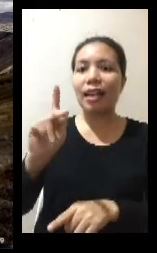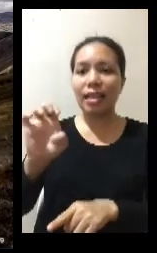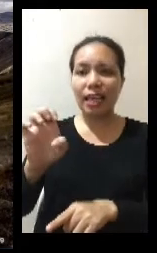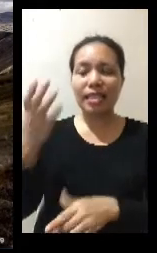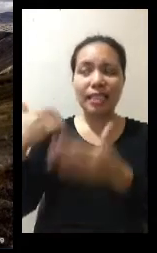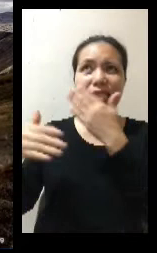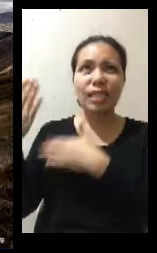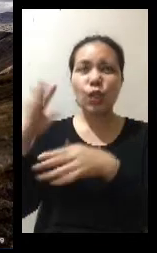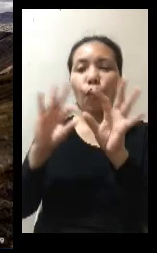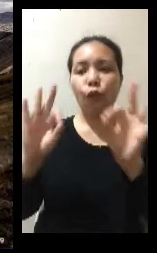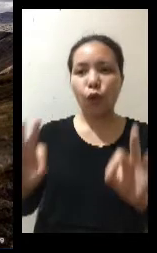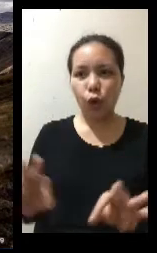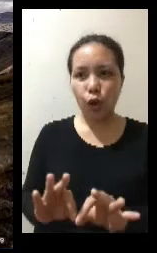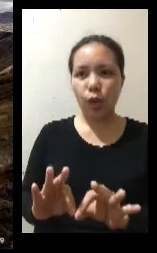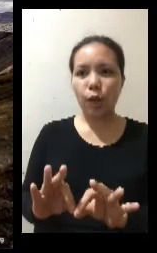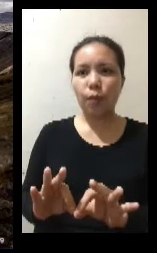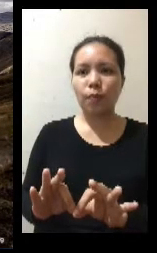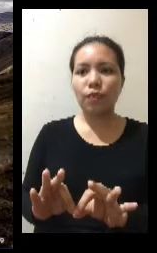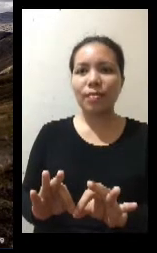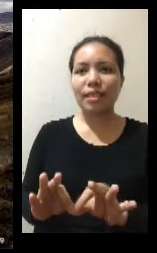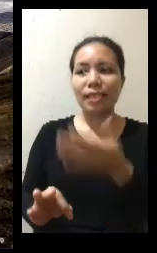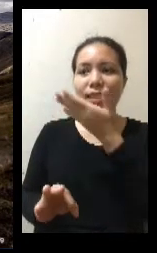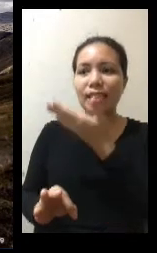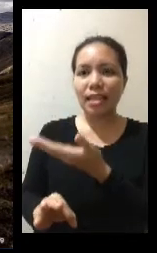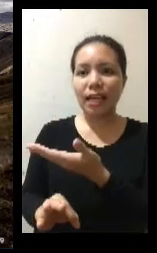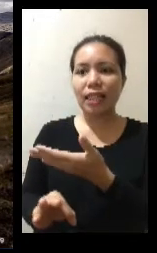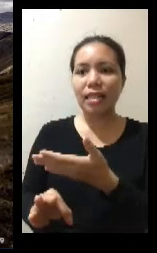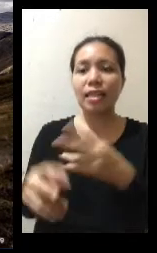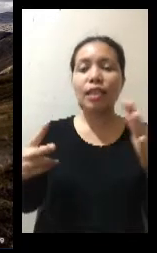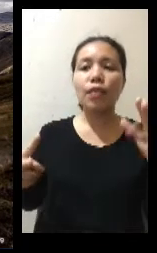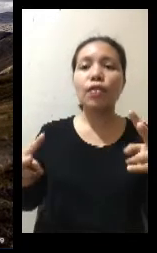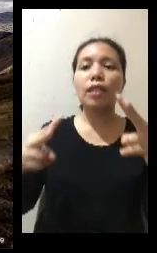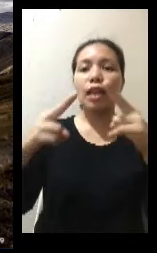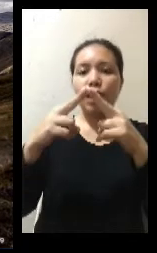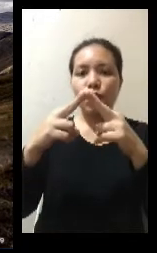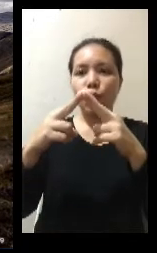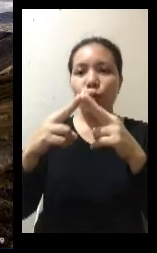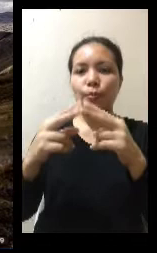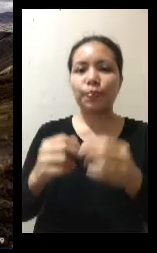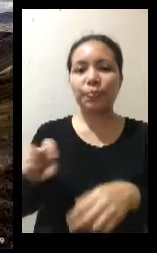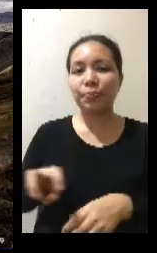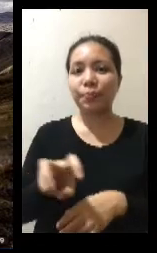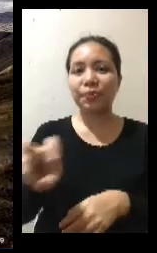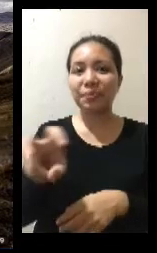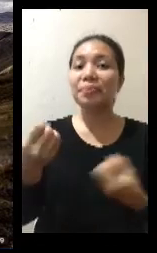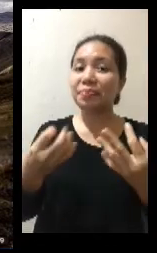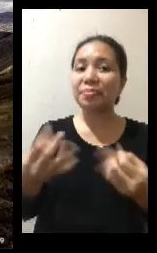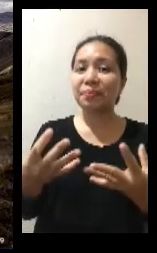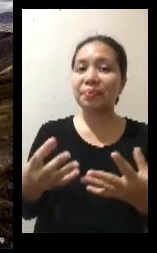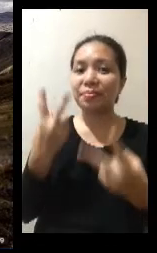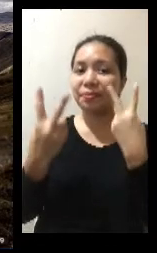caldera formed between 500 and 100,000 years ago. Its breathtaking scenery makes it one of the